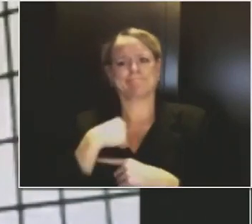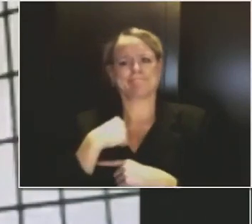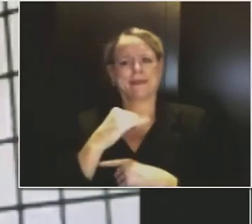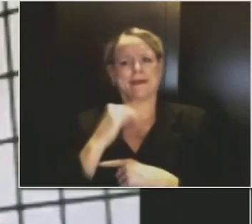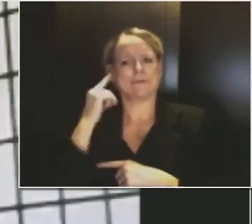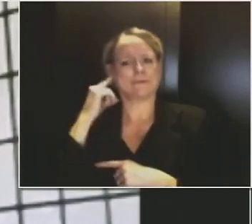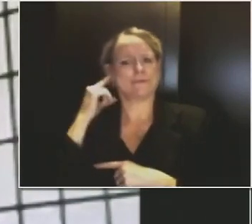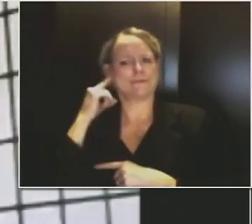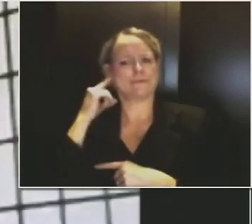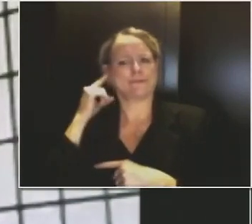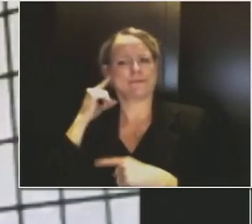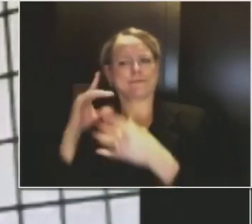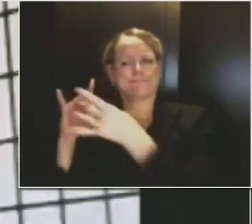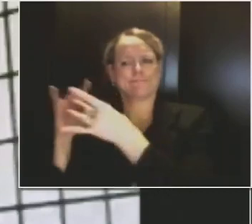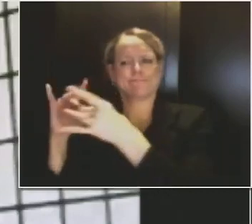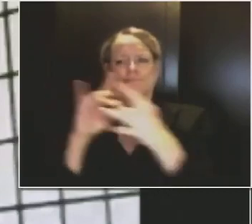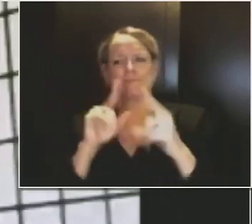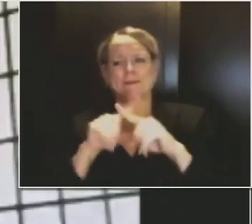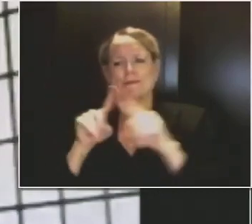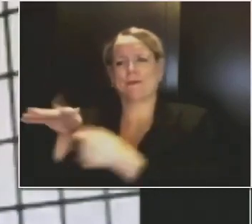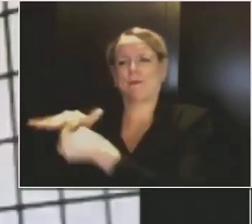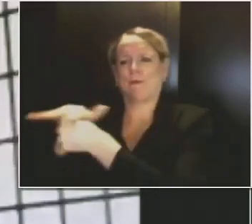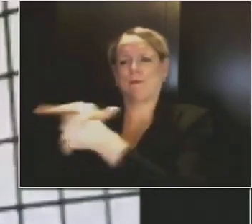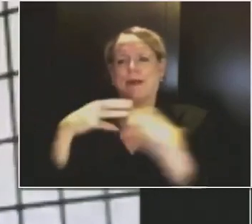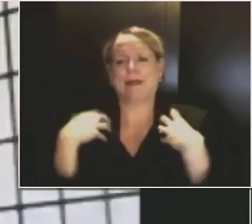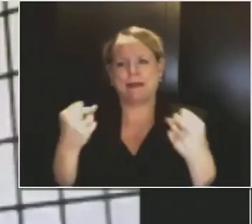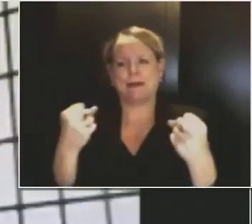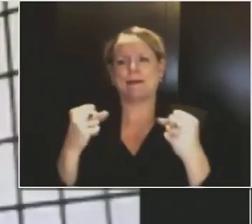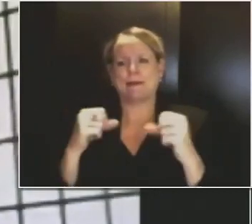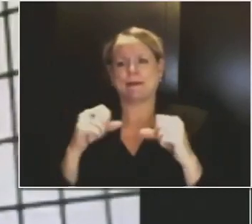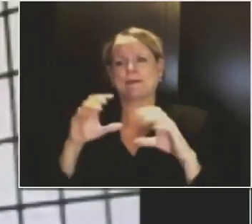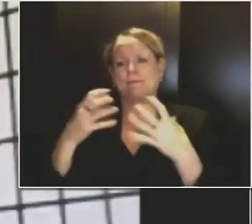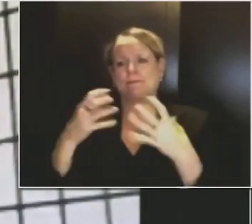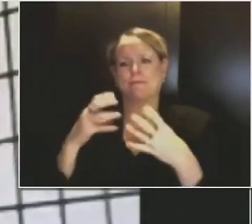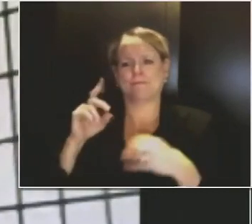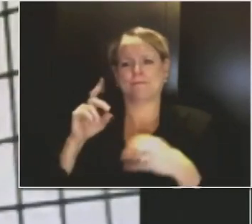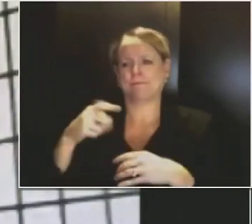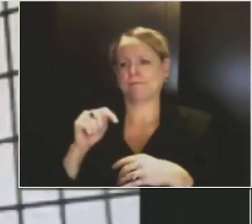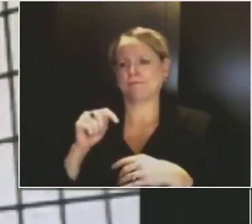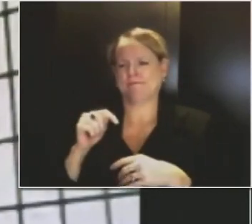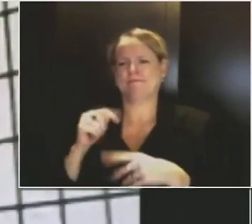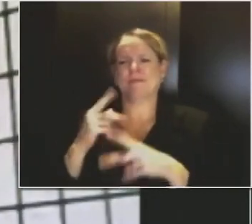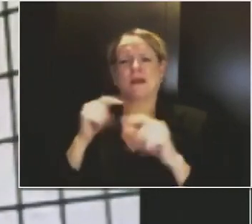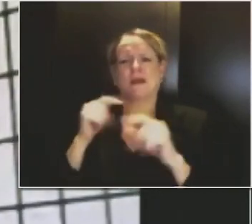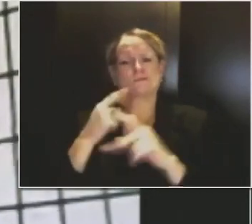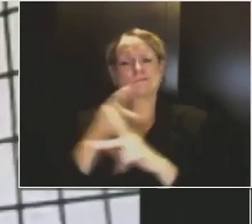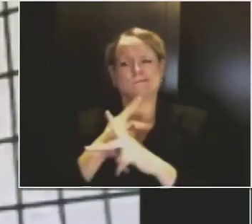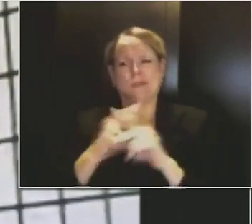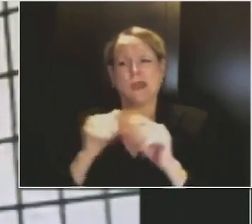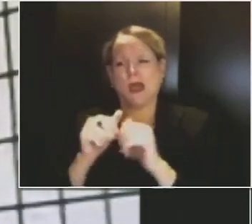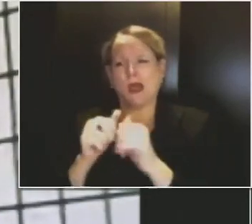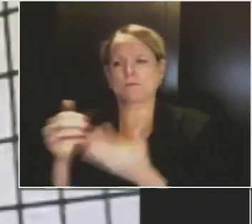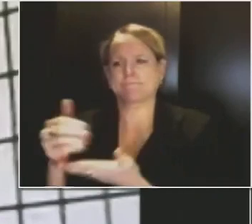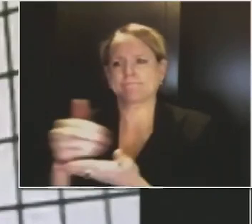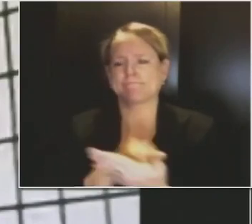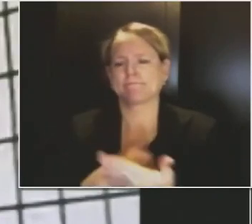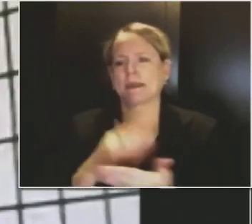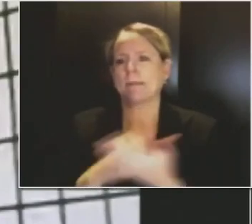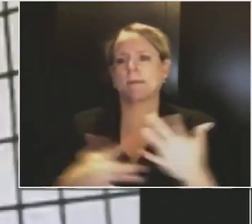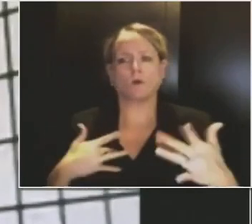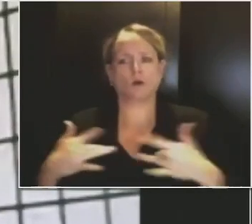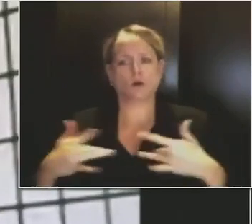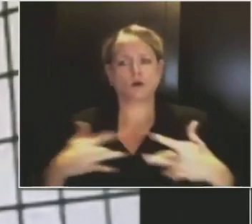and reports. I think that folks were just picking up the phone and calling and and just not really having an organized